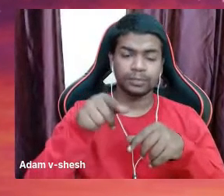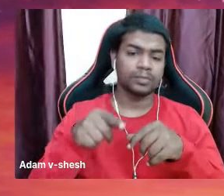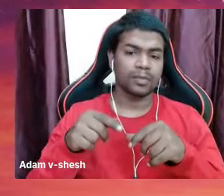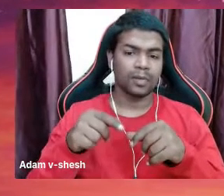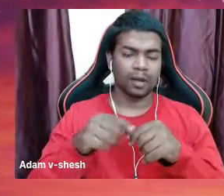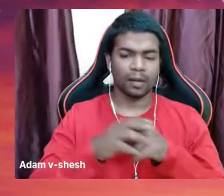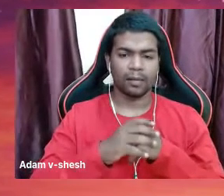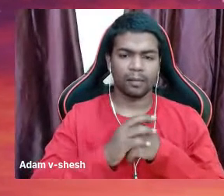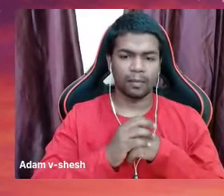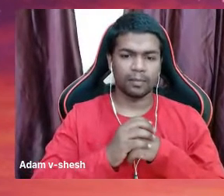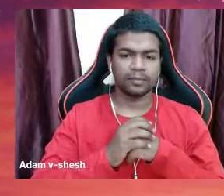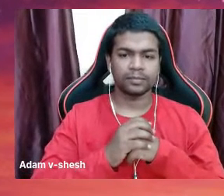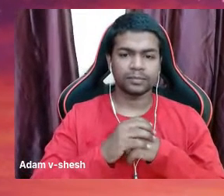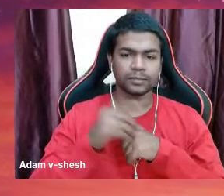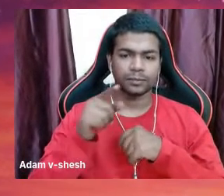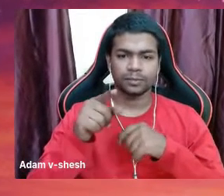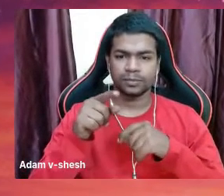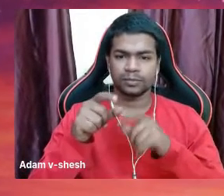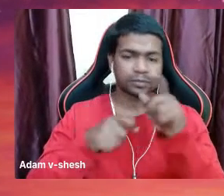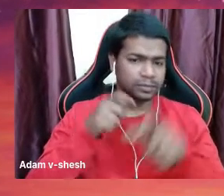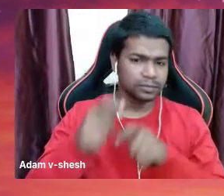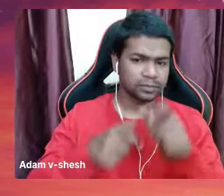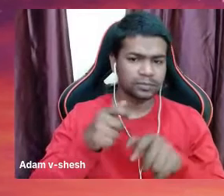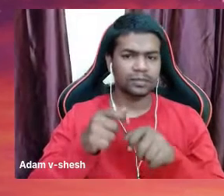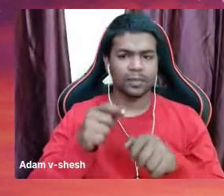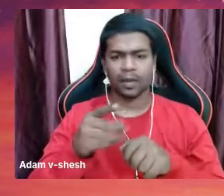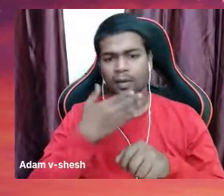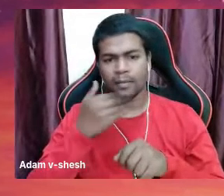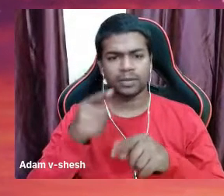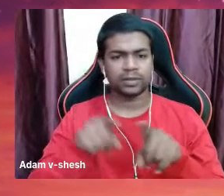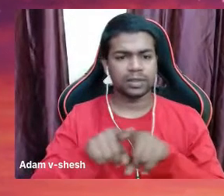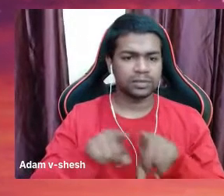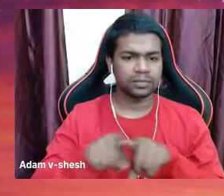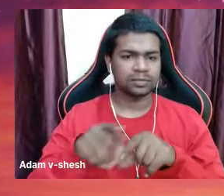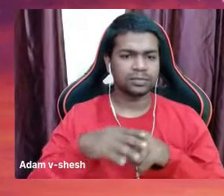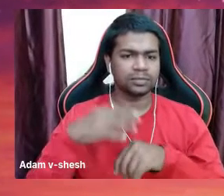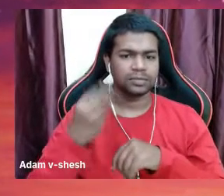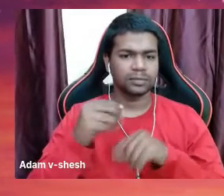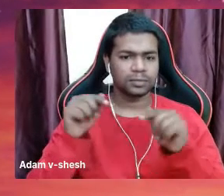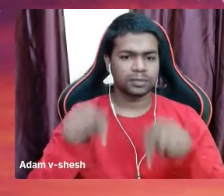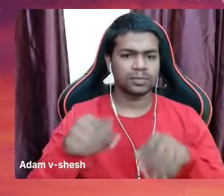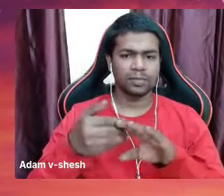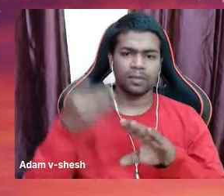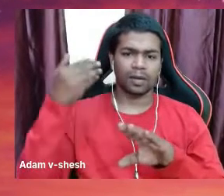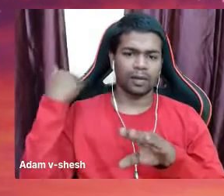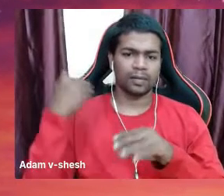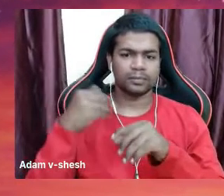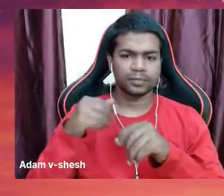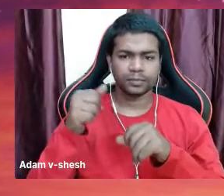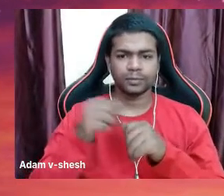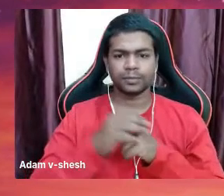on. The industrialization game being, I would say, probably the best example, where we are still lagging behind some of the countries